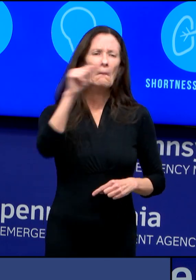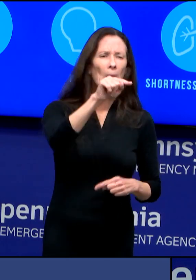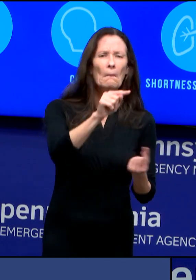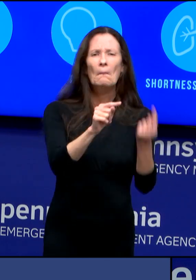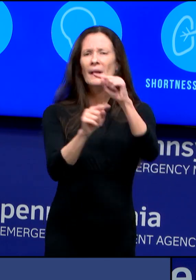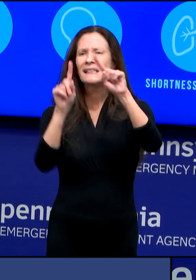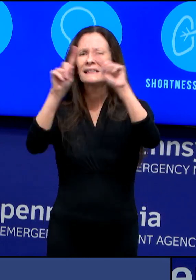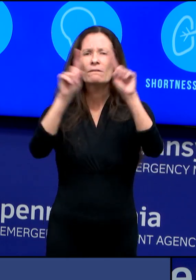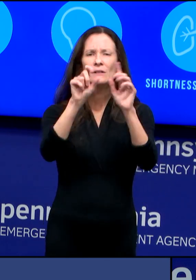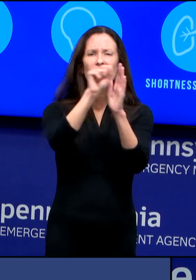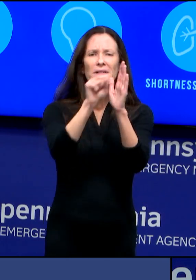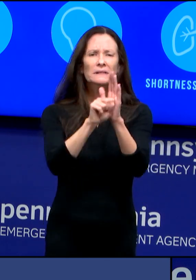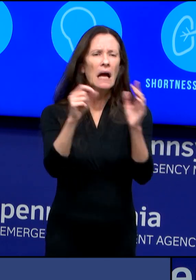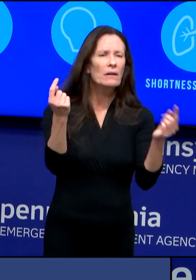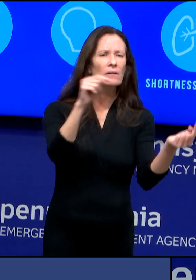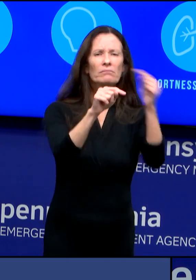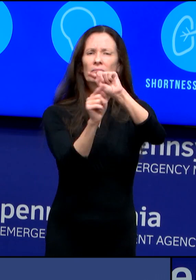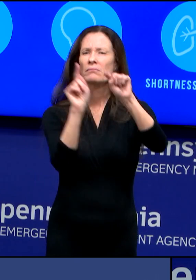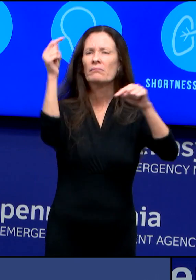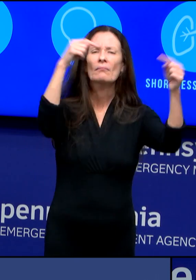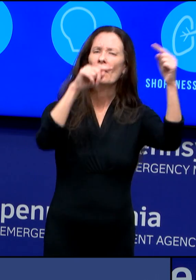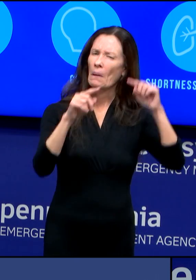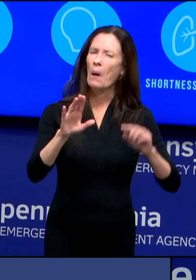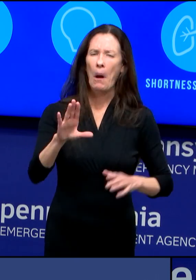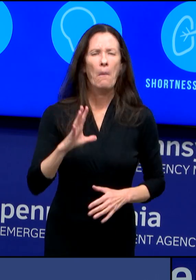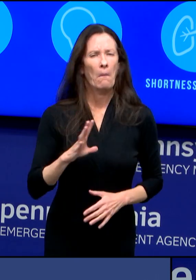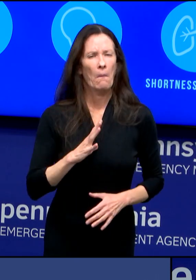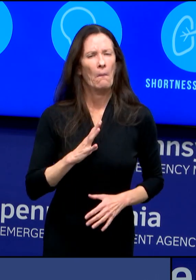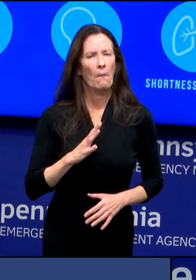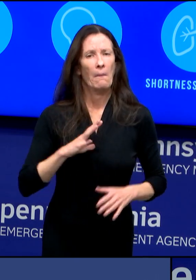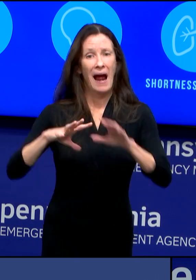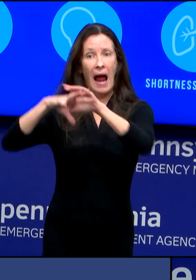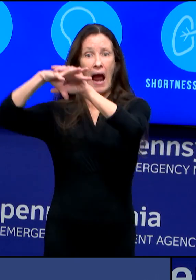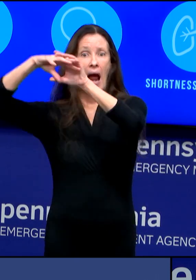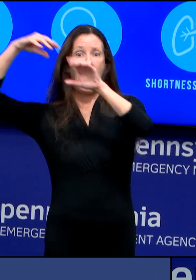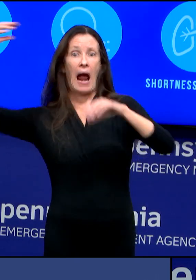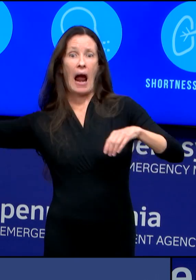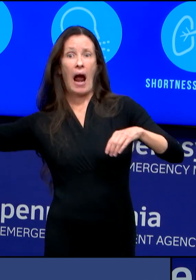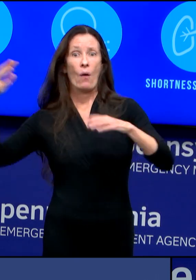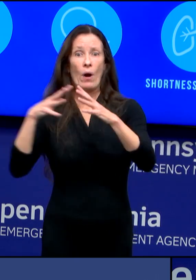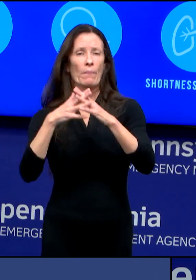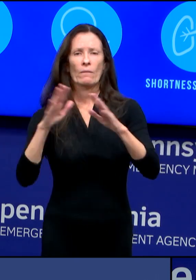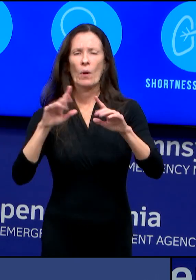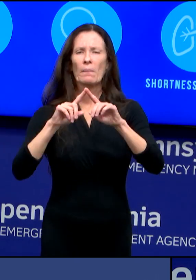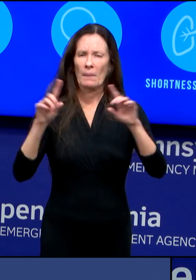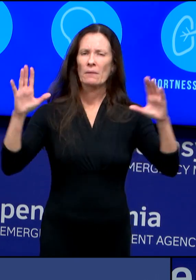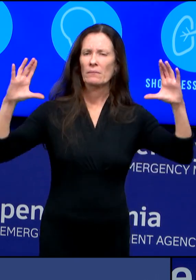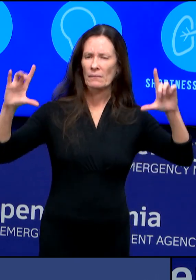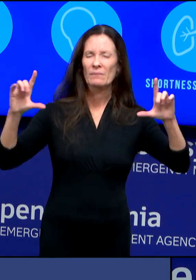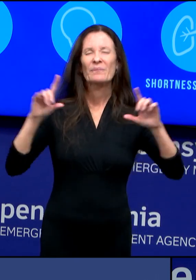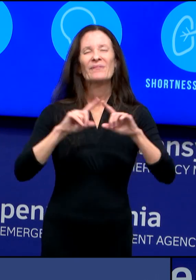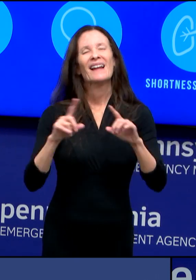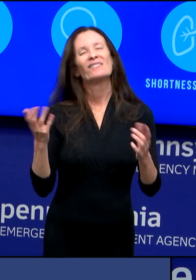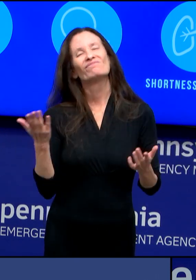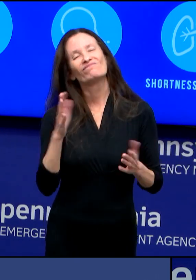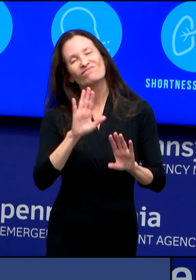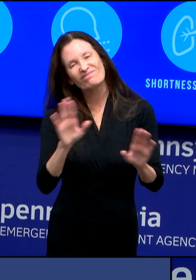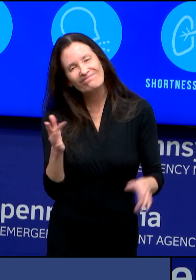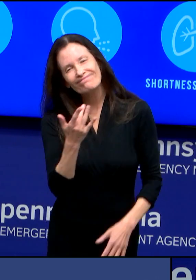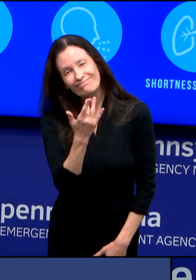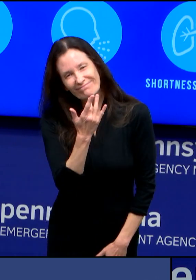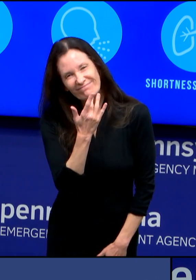message is that people should, if at all possible, please stay home. As the governor has